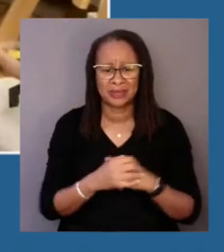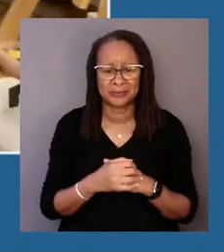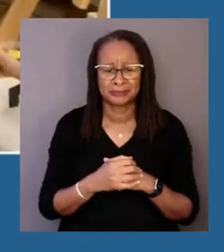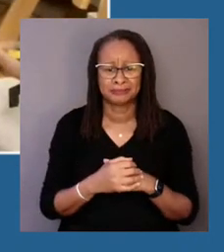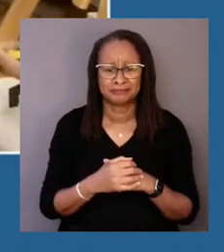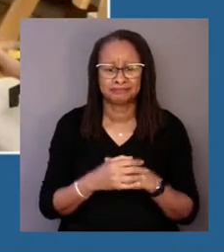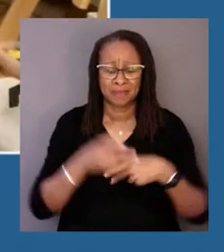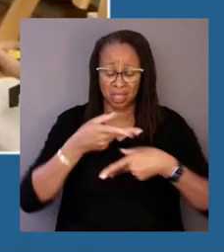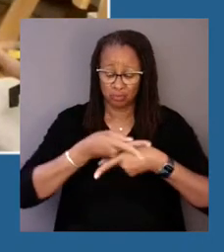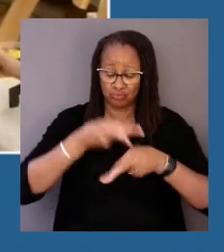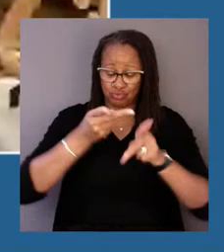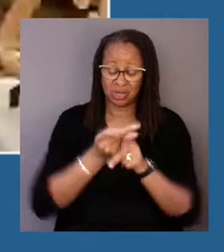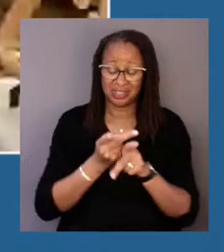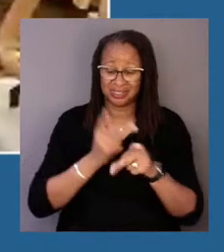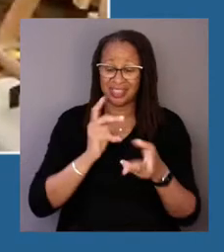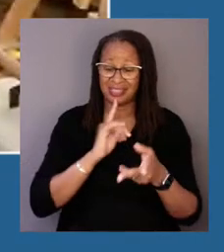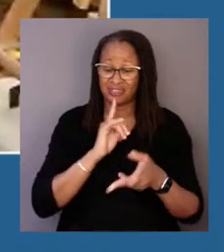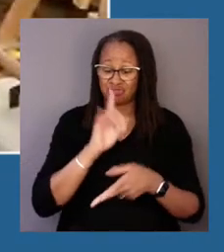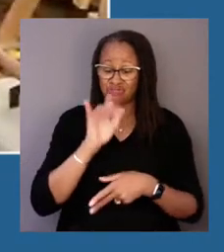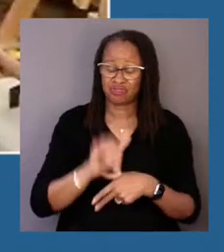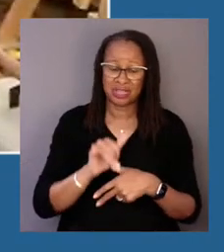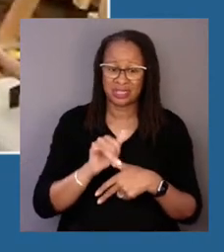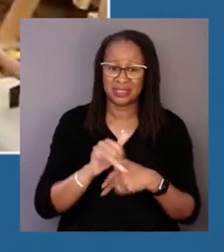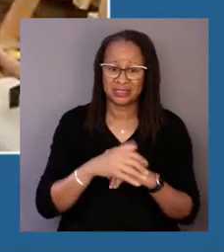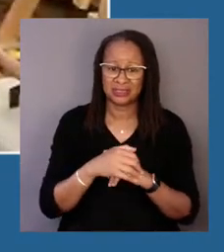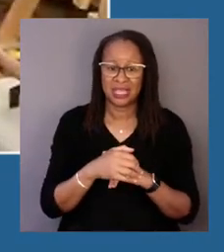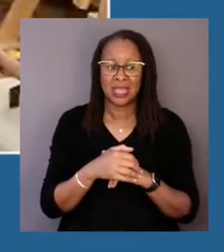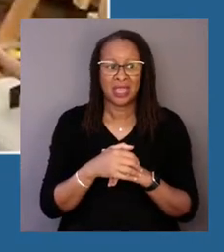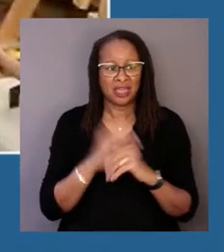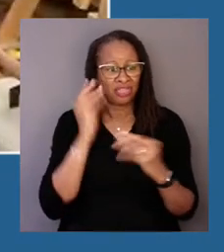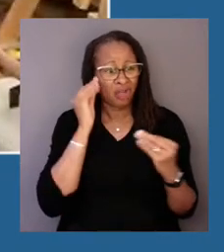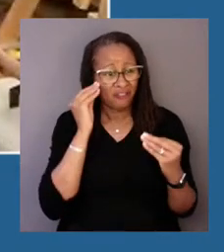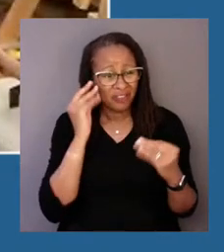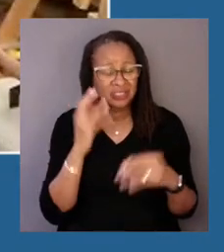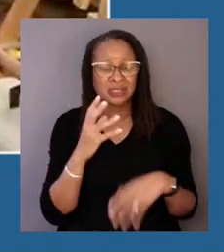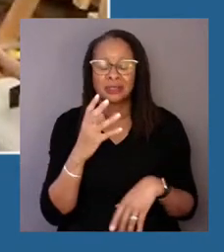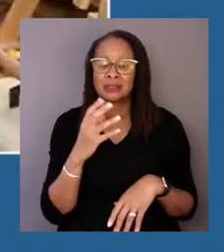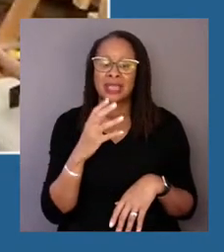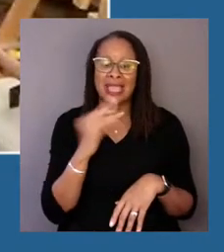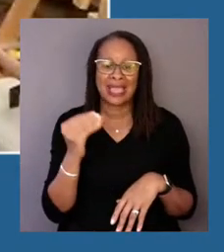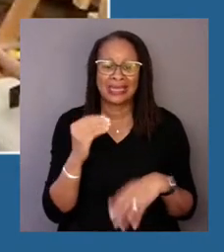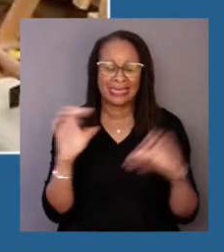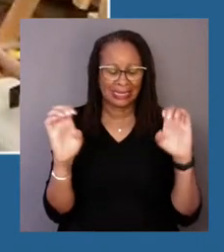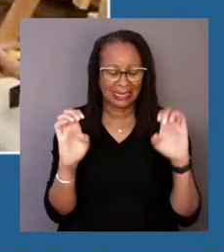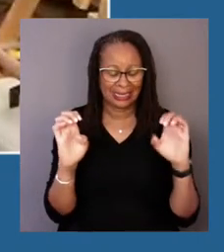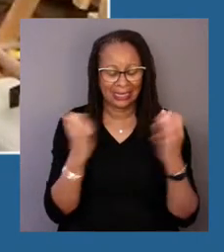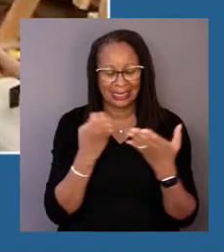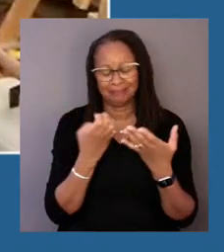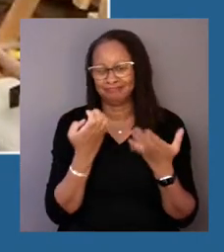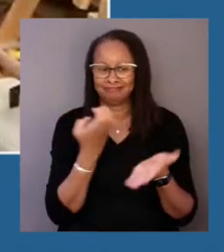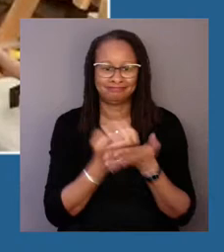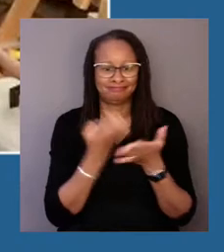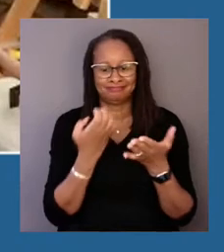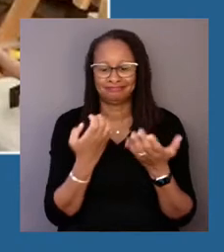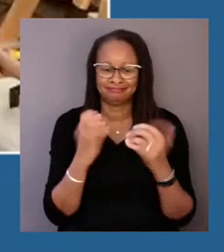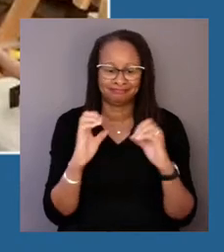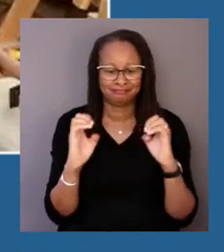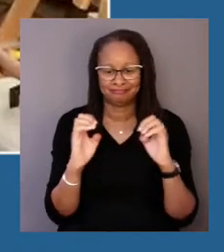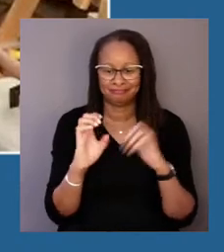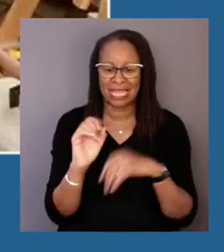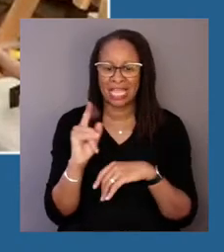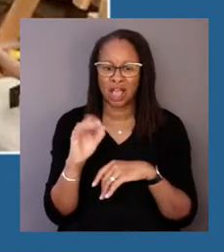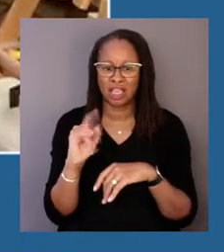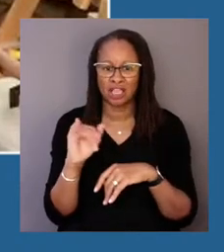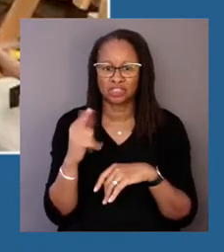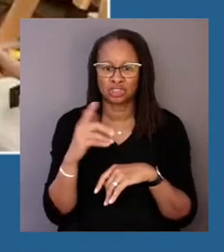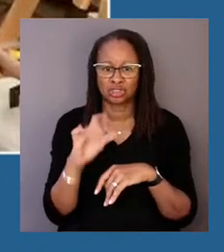products that are really, really thoughtful and ecological. And I know, obviously, that's really, really problematic because it's still tied up with